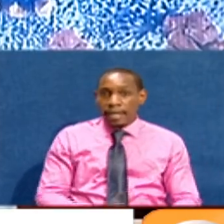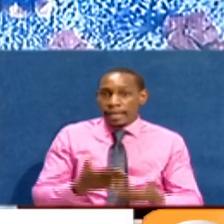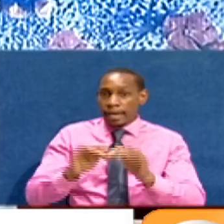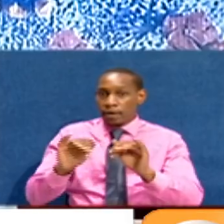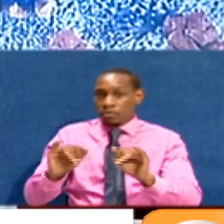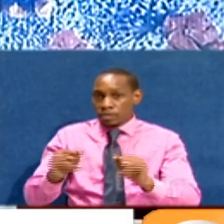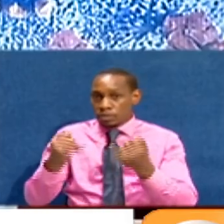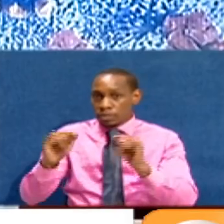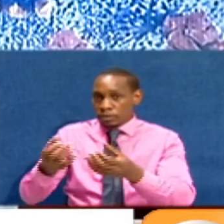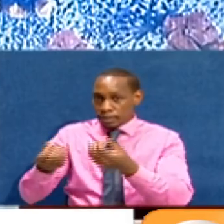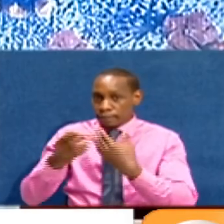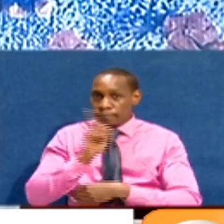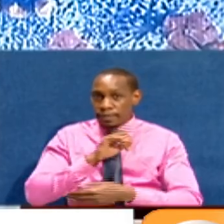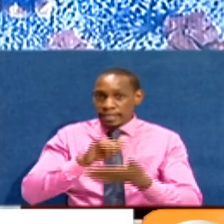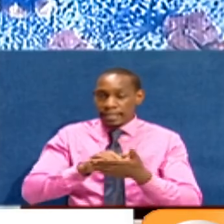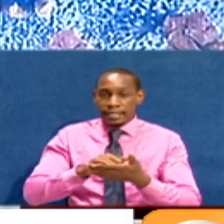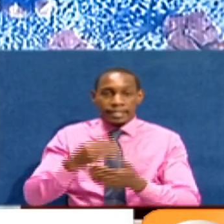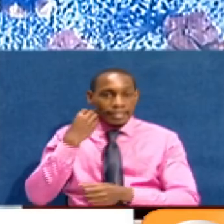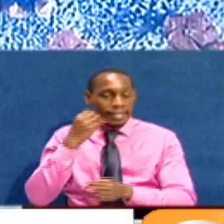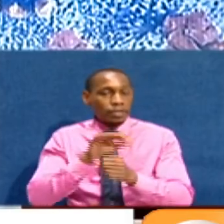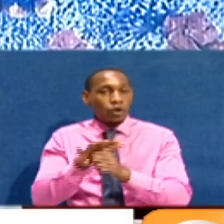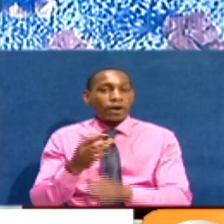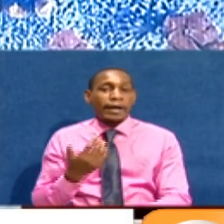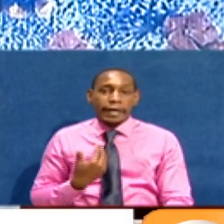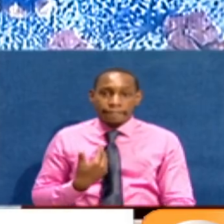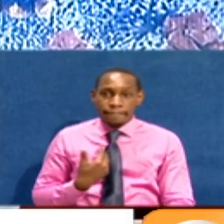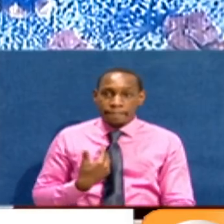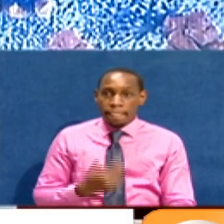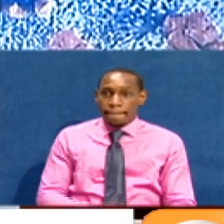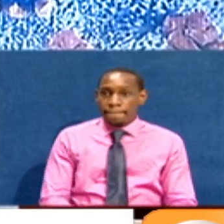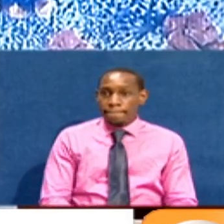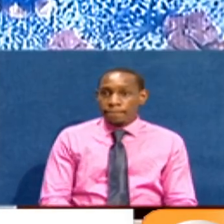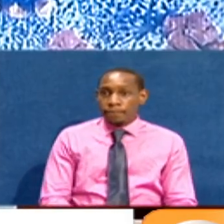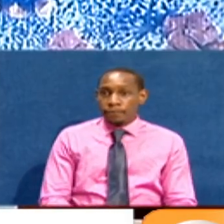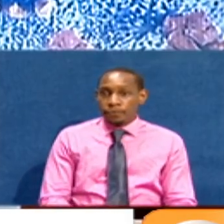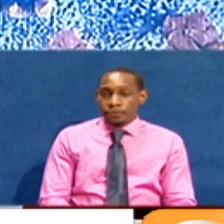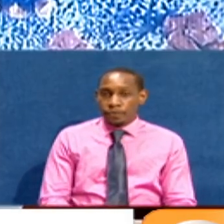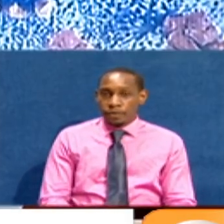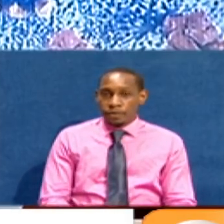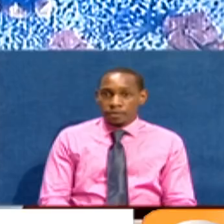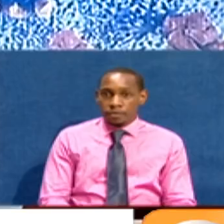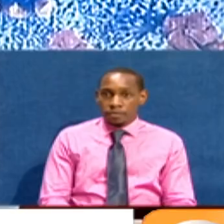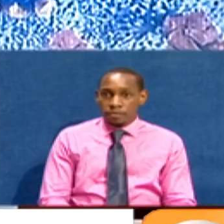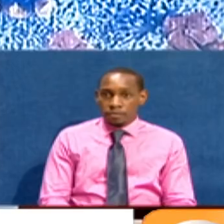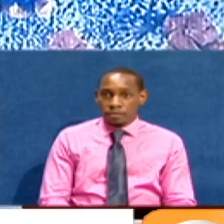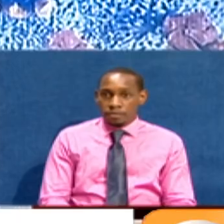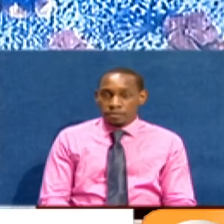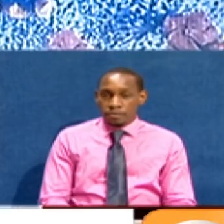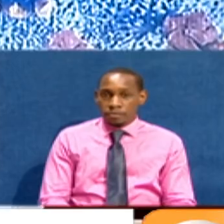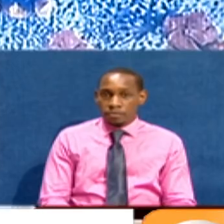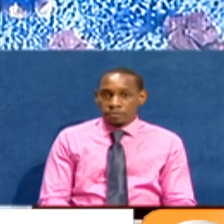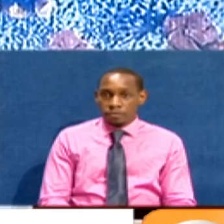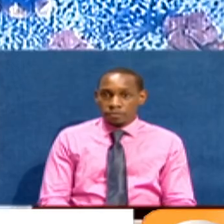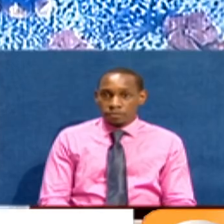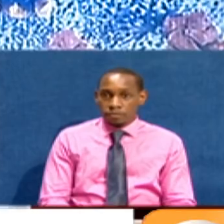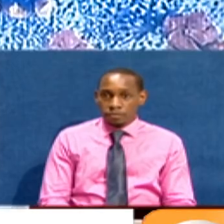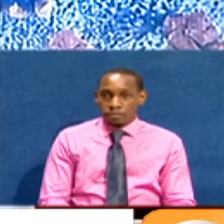now the news comes in that he is COVID-19 positive. There's something that should